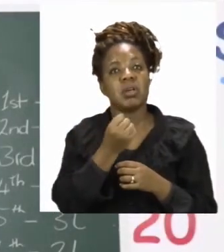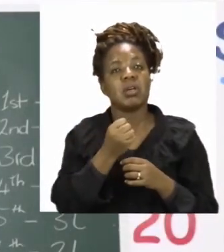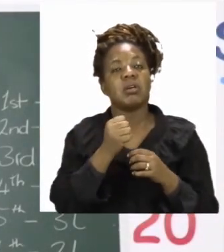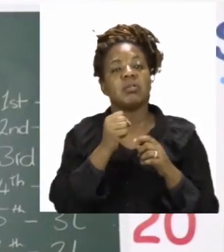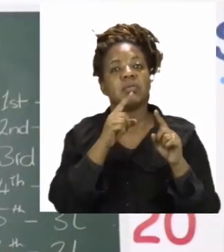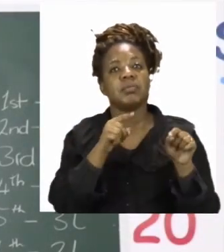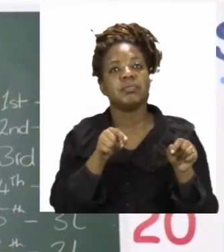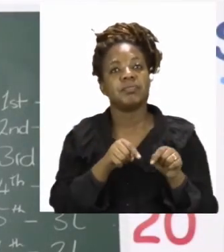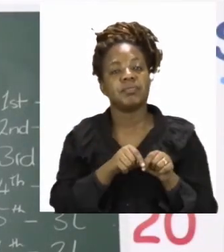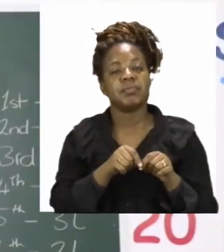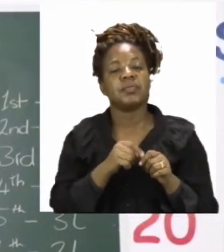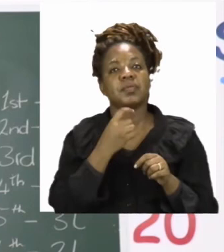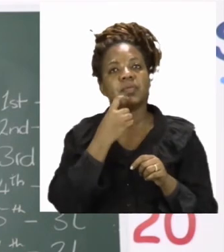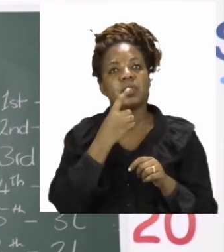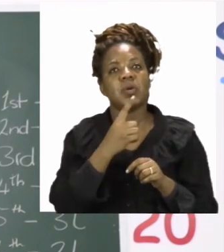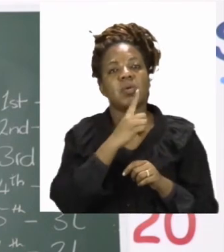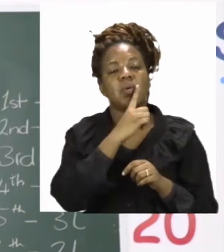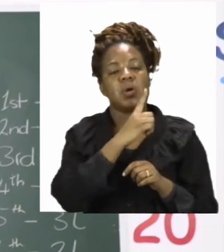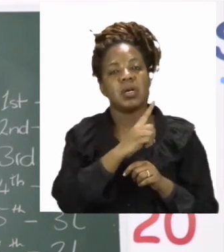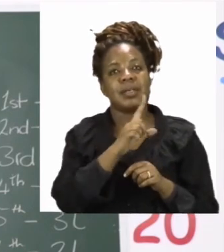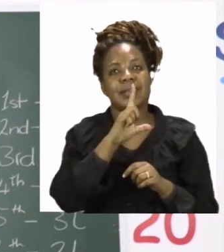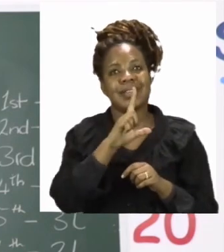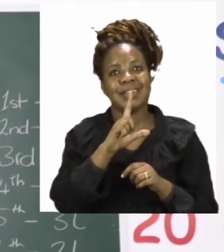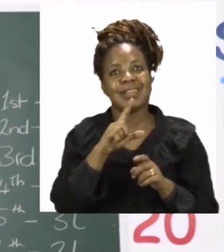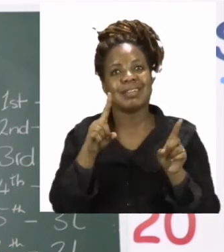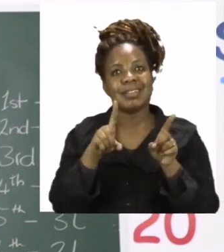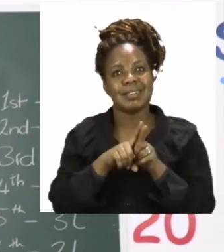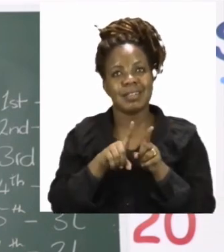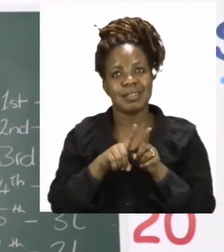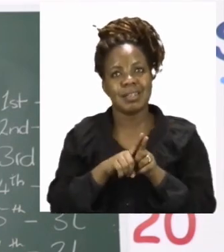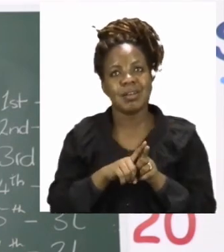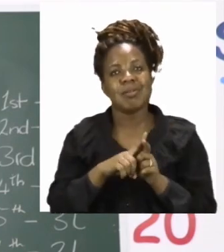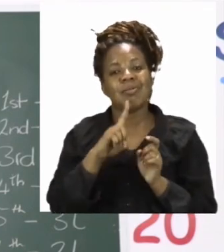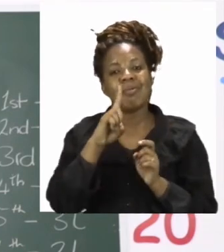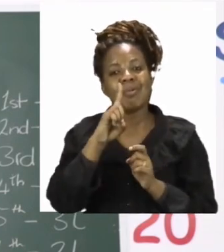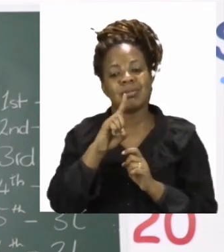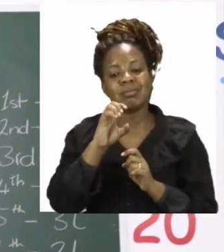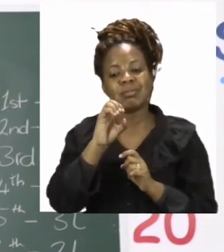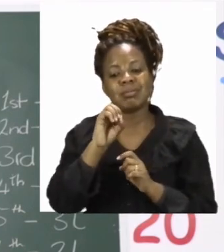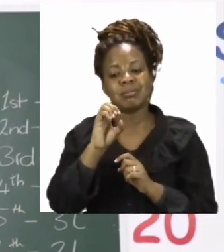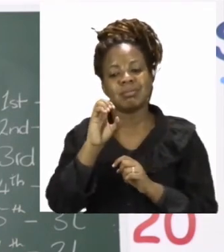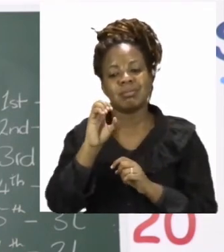that 1 liter is equal to 1,000